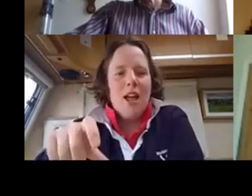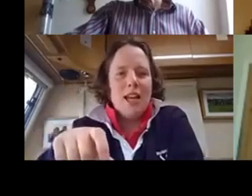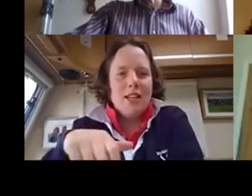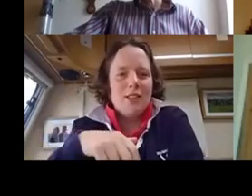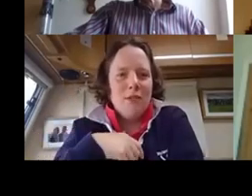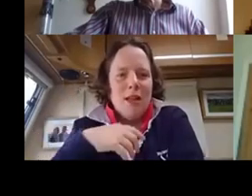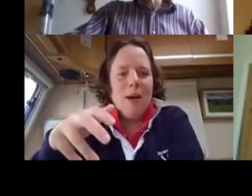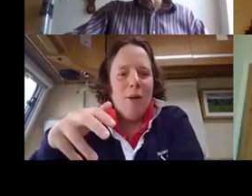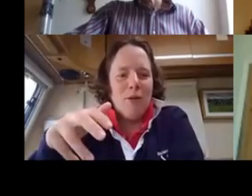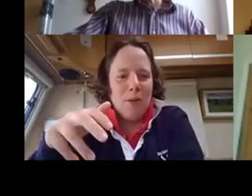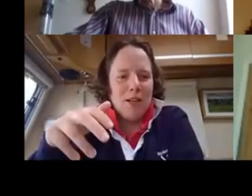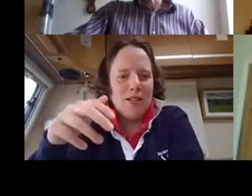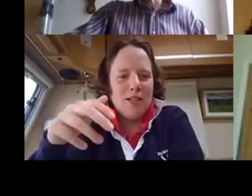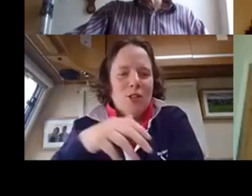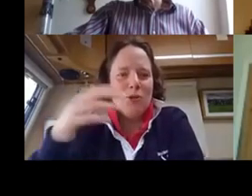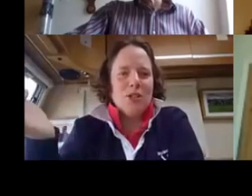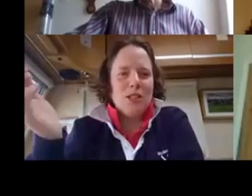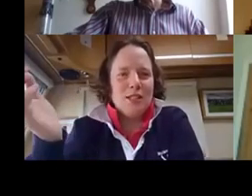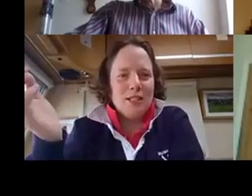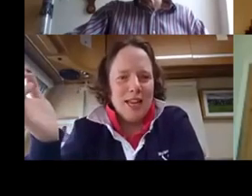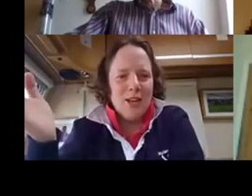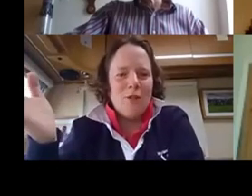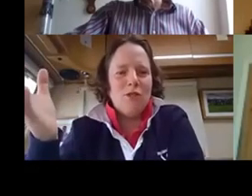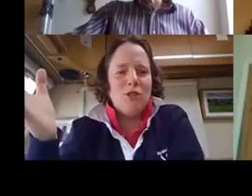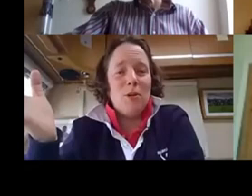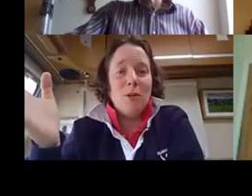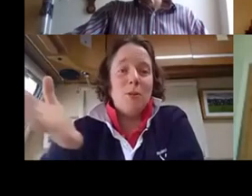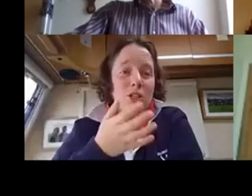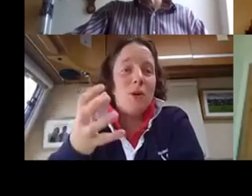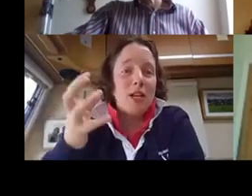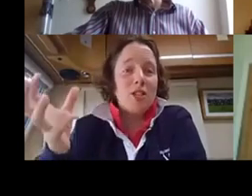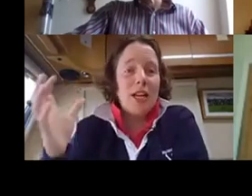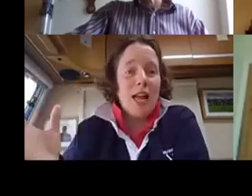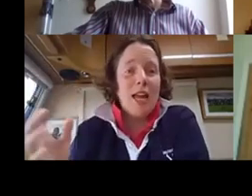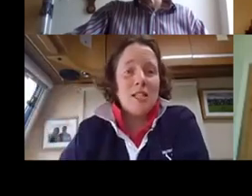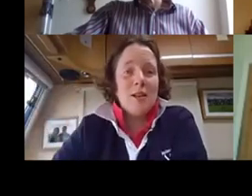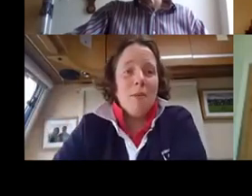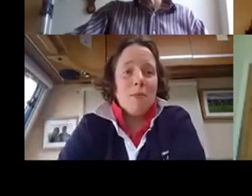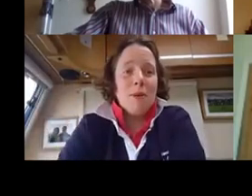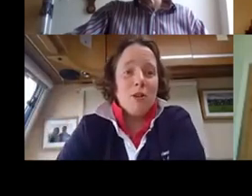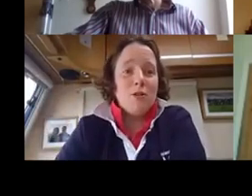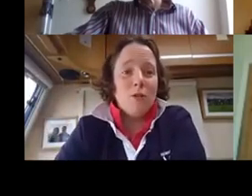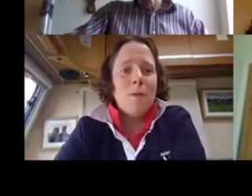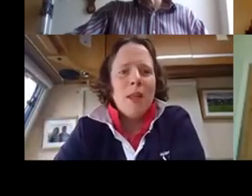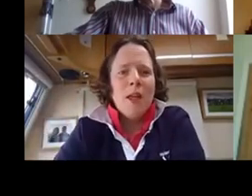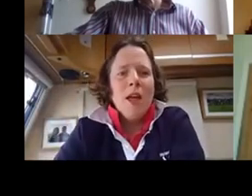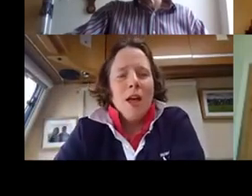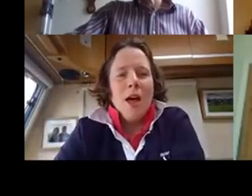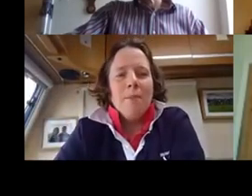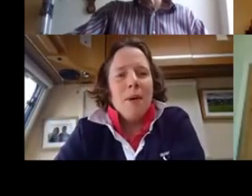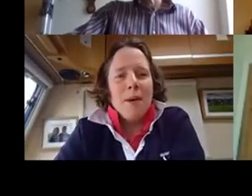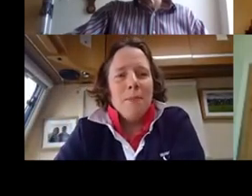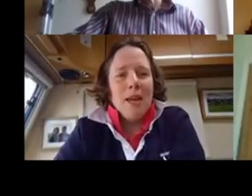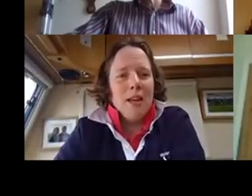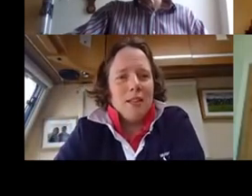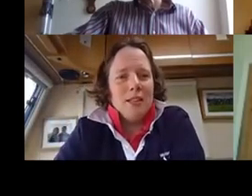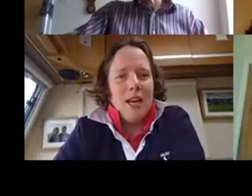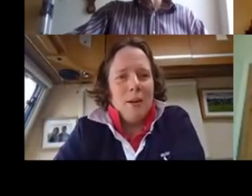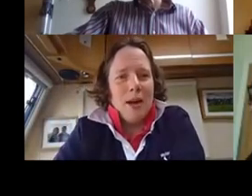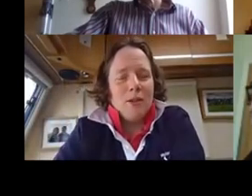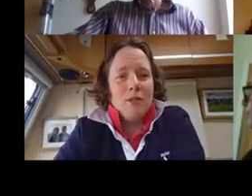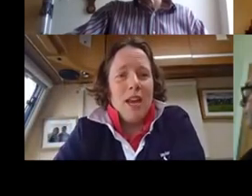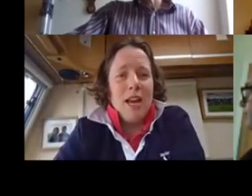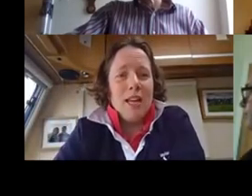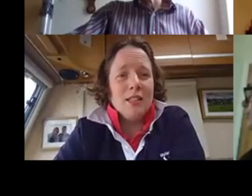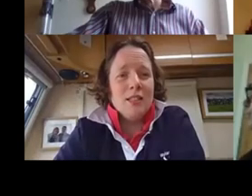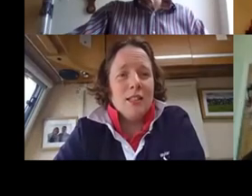said earlier, it doesn't really empower the person because you're just taking over and doing it, which occasionally might be useful. My big concern